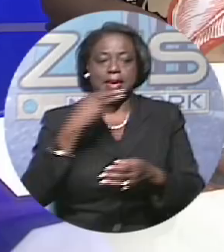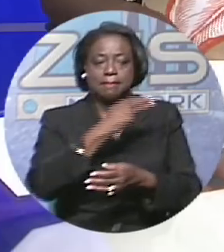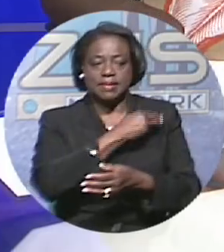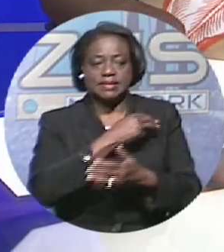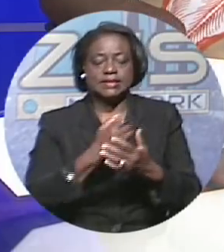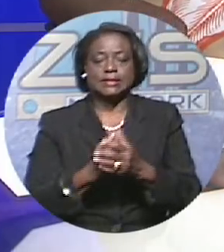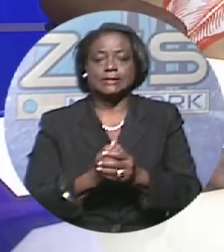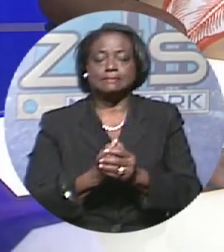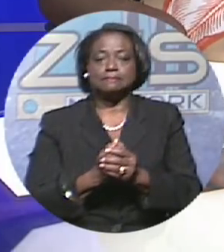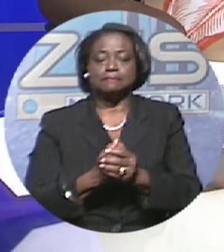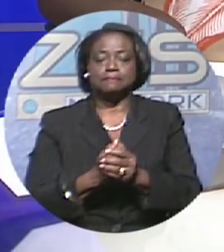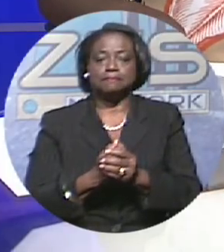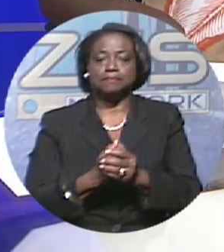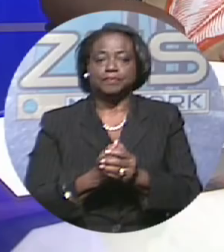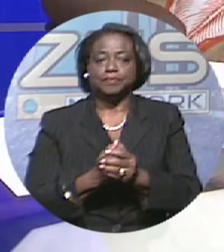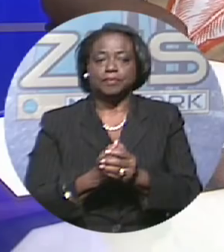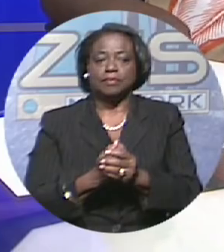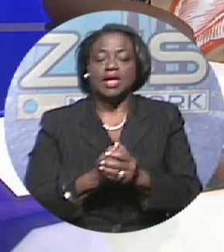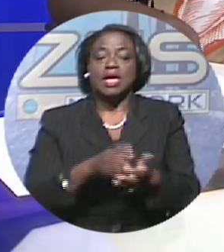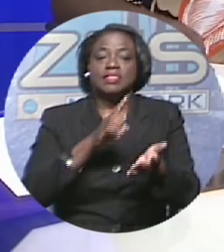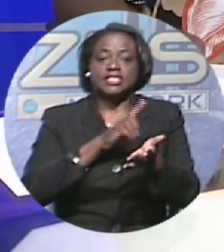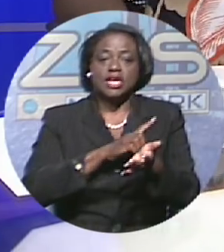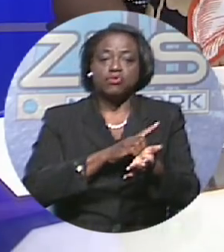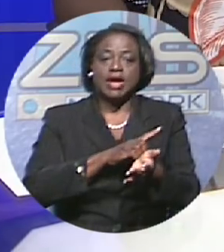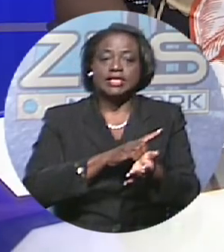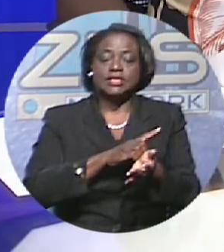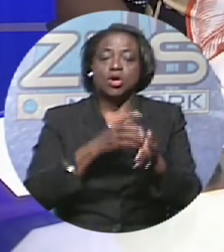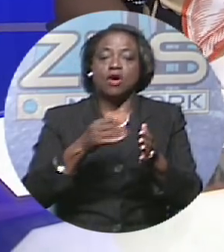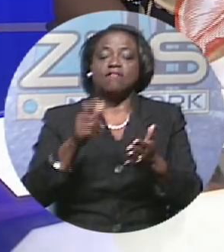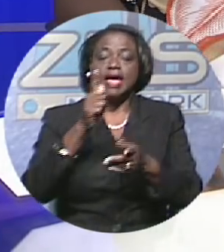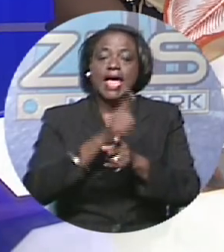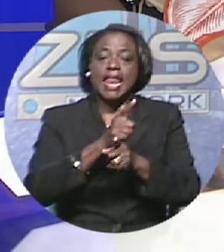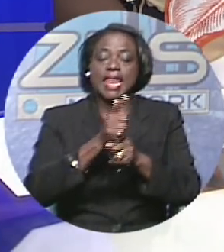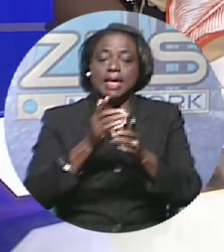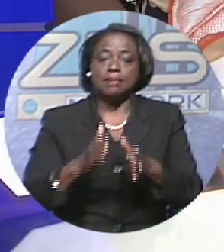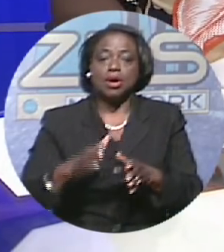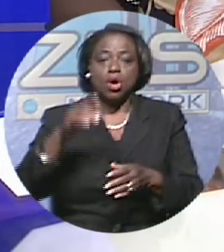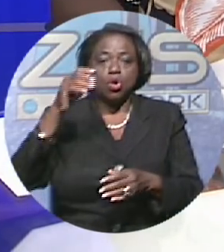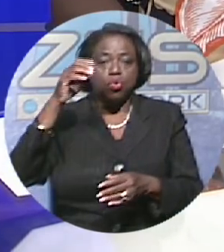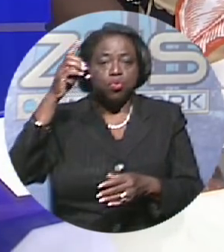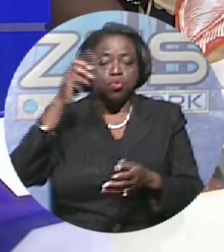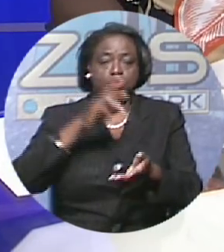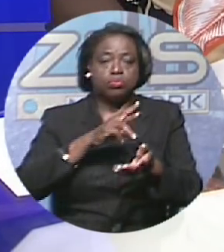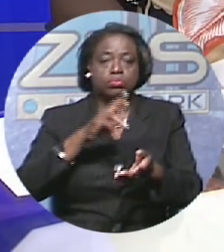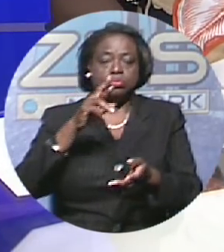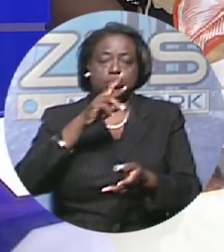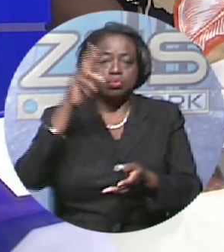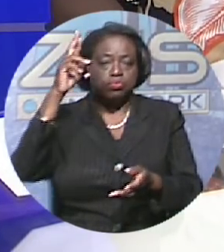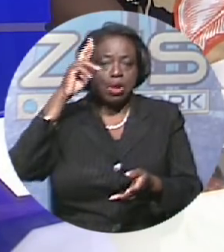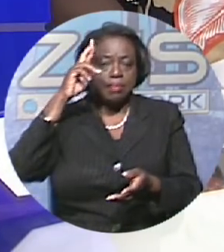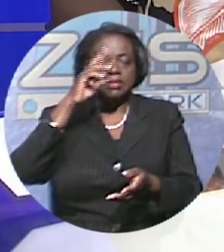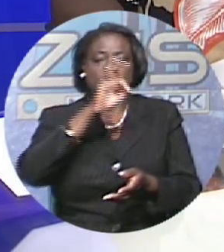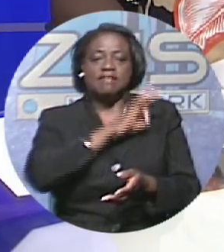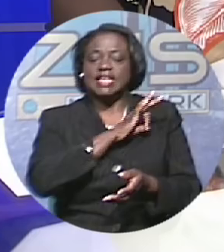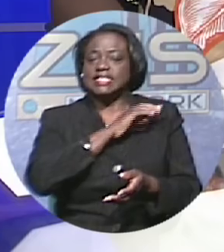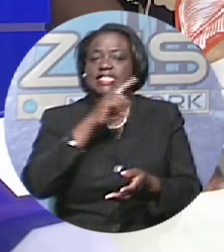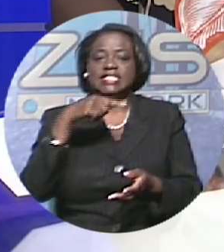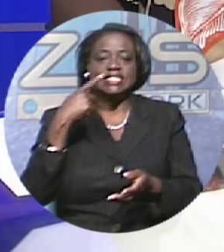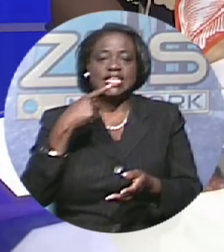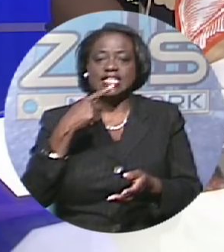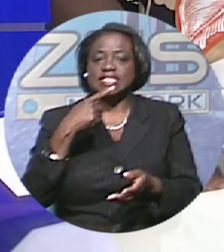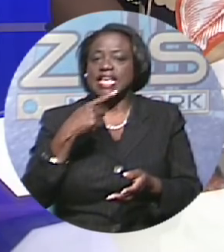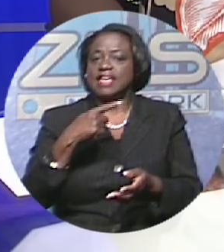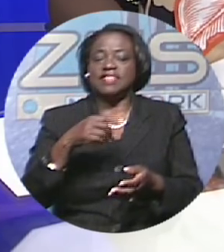News. Meanwhile, the Director of Labor, Robert Farquharson, says there's no formal trade dispute filed by the Bahamas Doctors